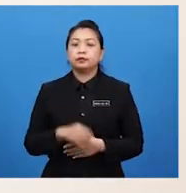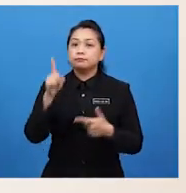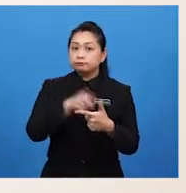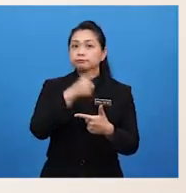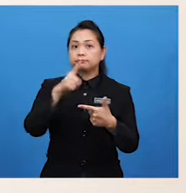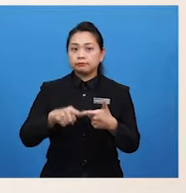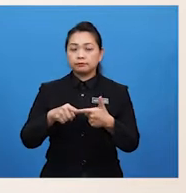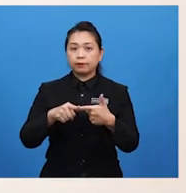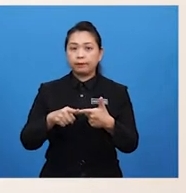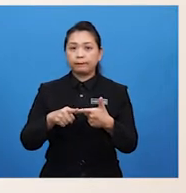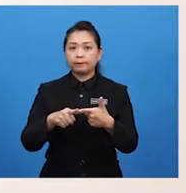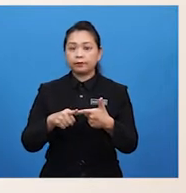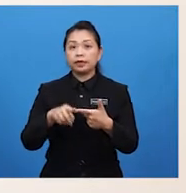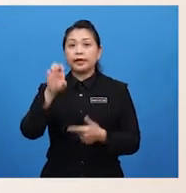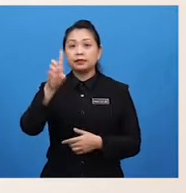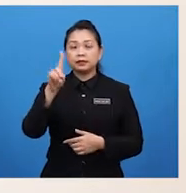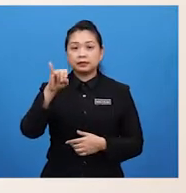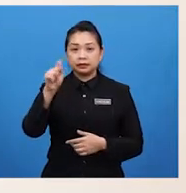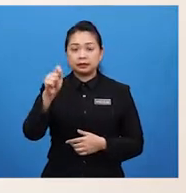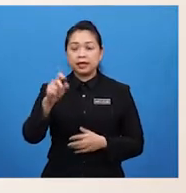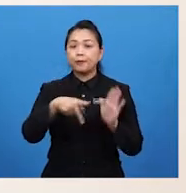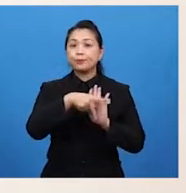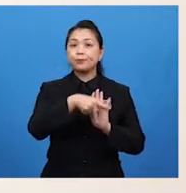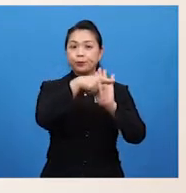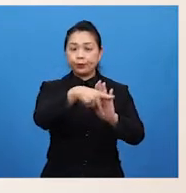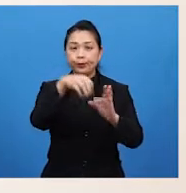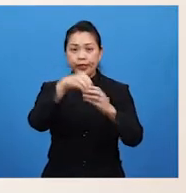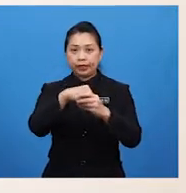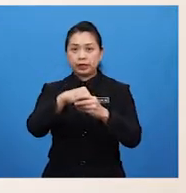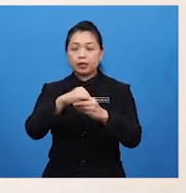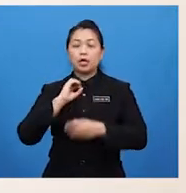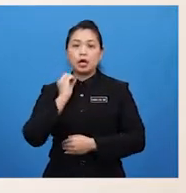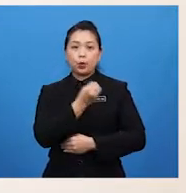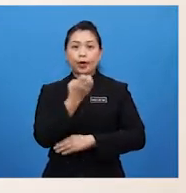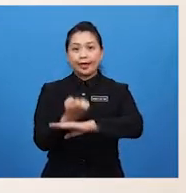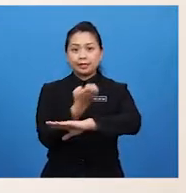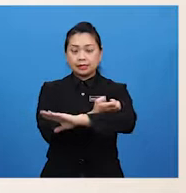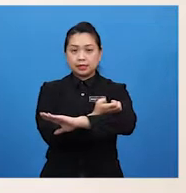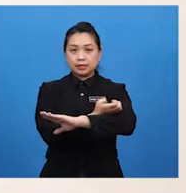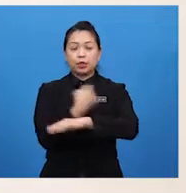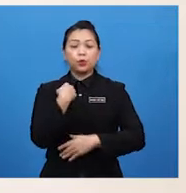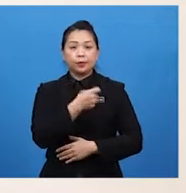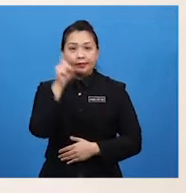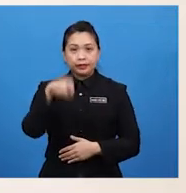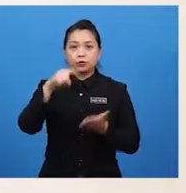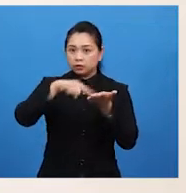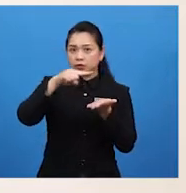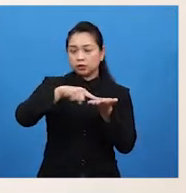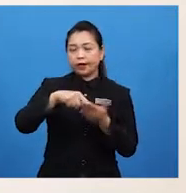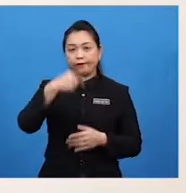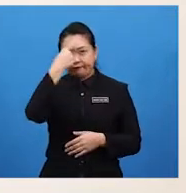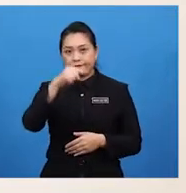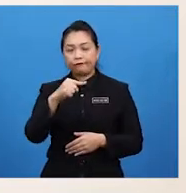Then, we edit and proofread our essay. When we proofread, we need to check